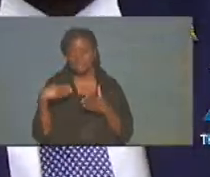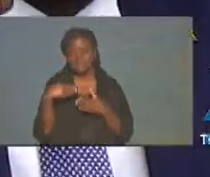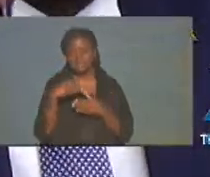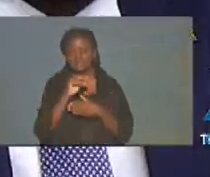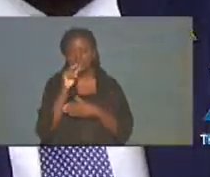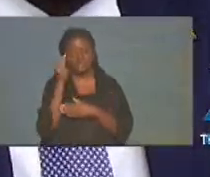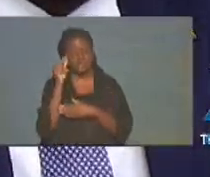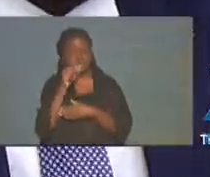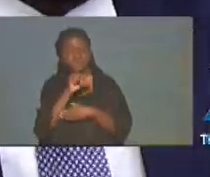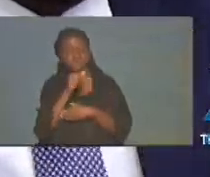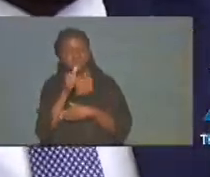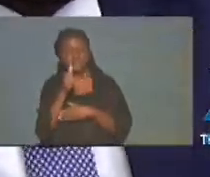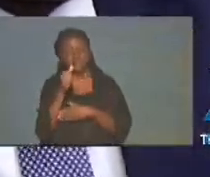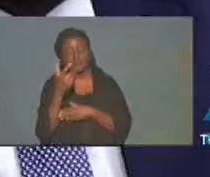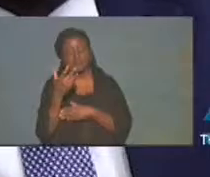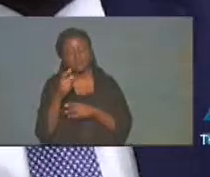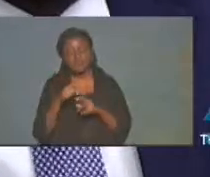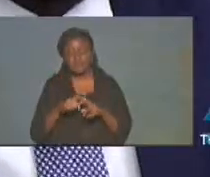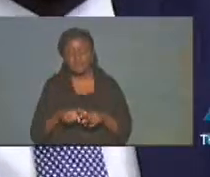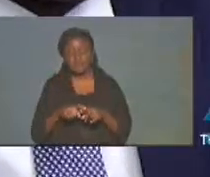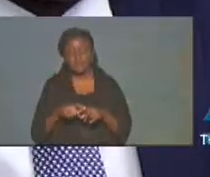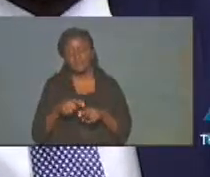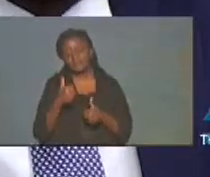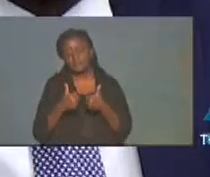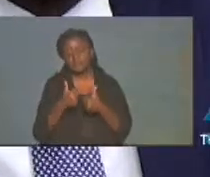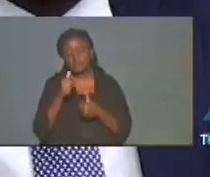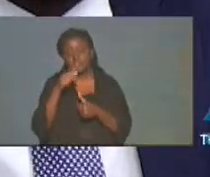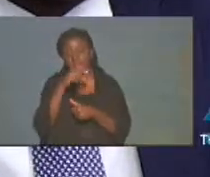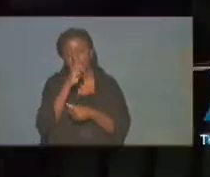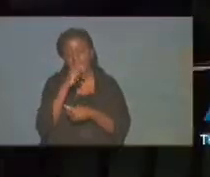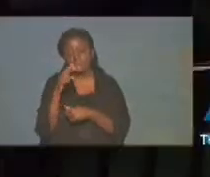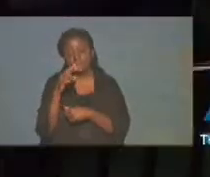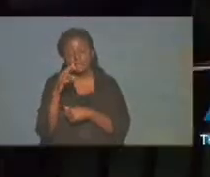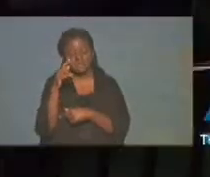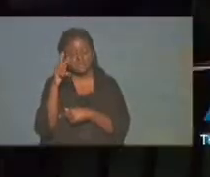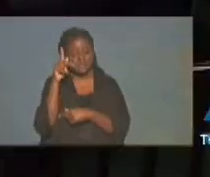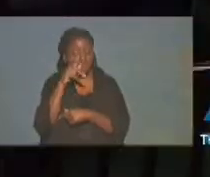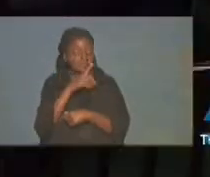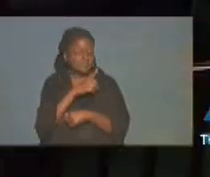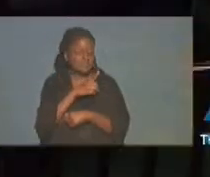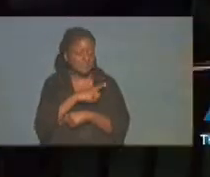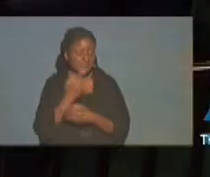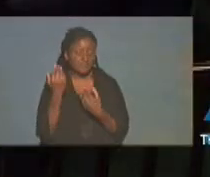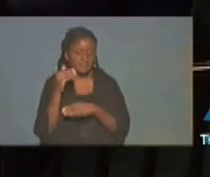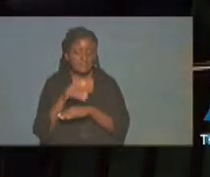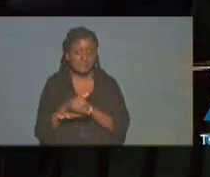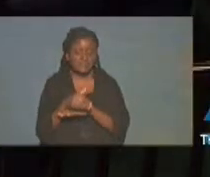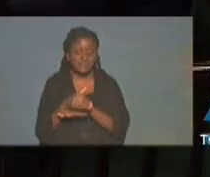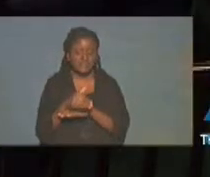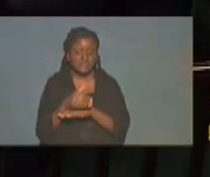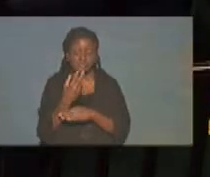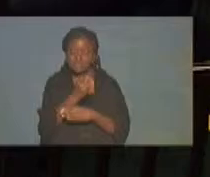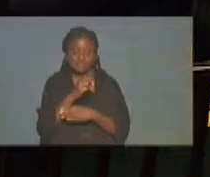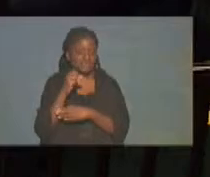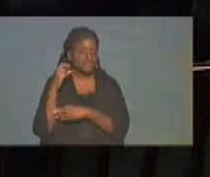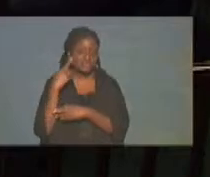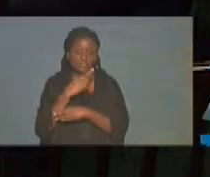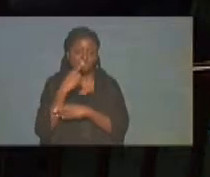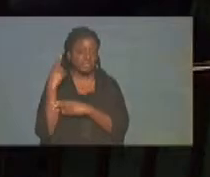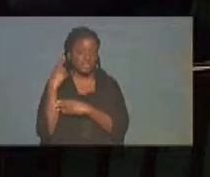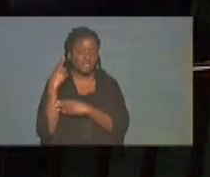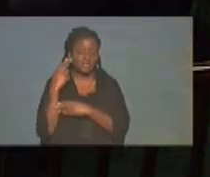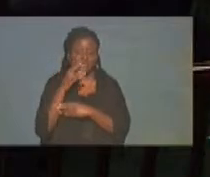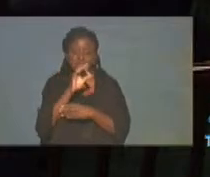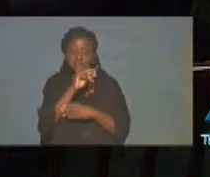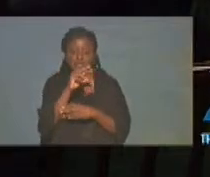The basis upon which Prime Minister the Honorable Philip Davis last evening flatly rejected the Free National Movement's proposal for